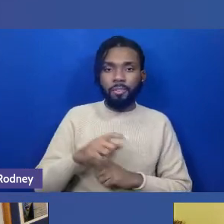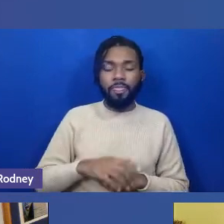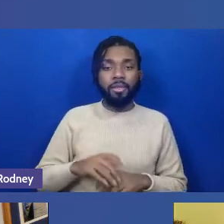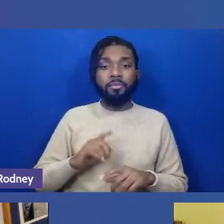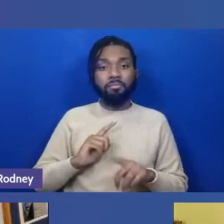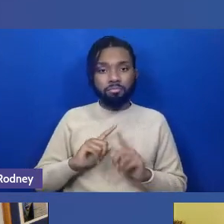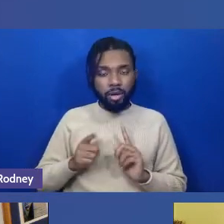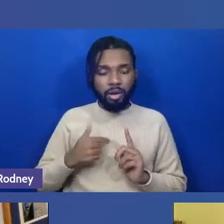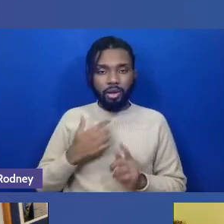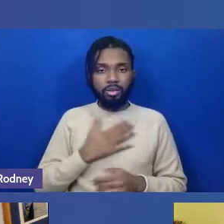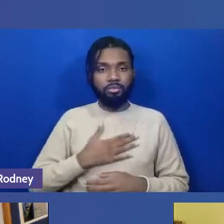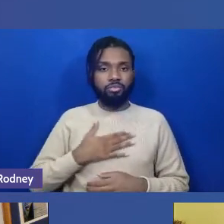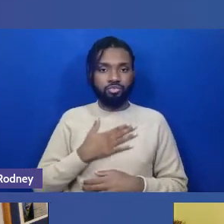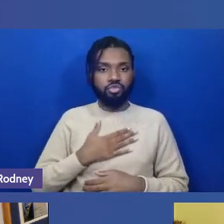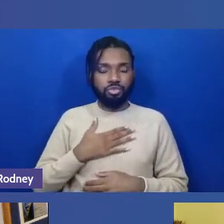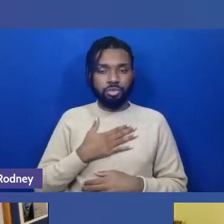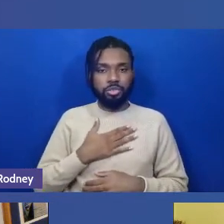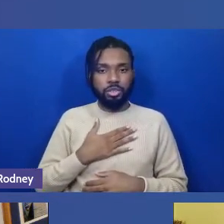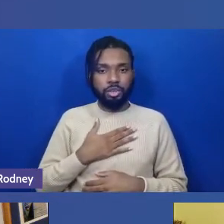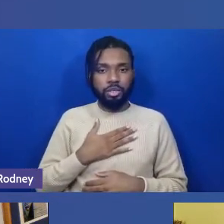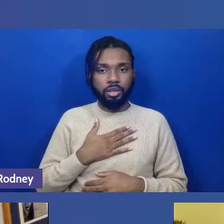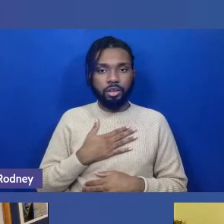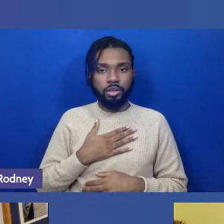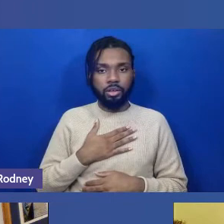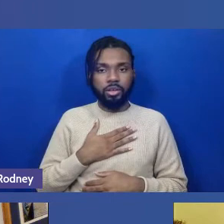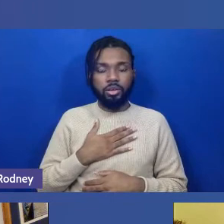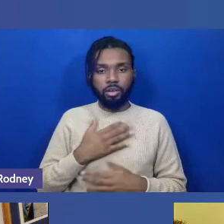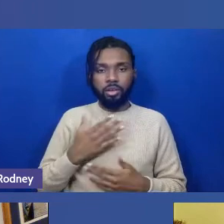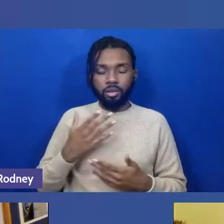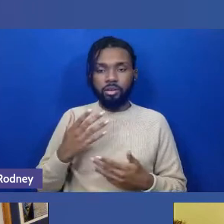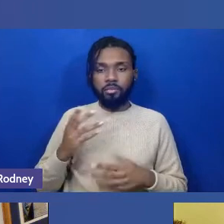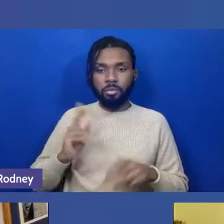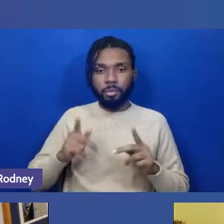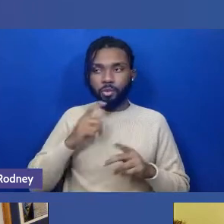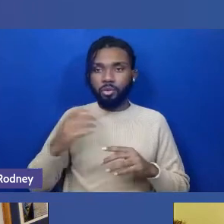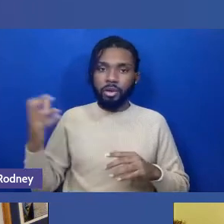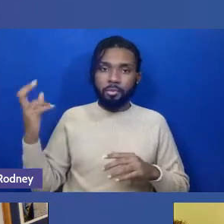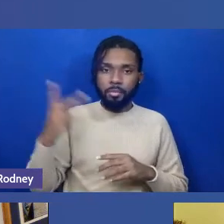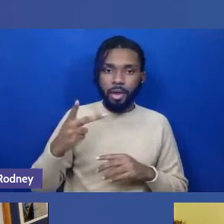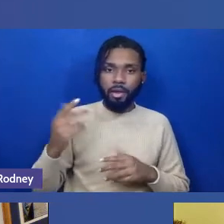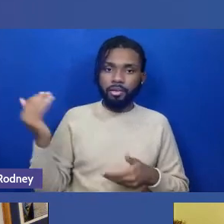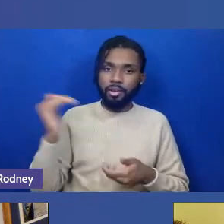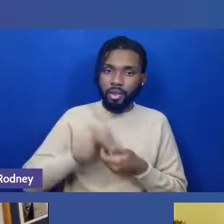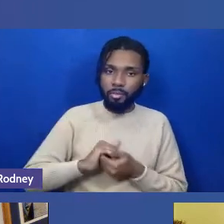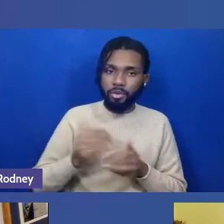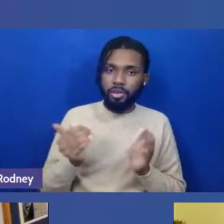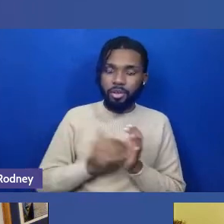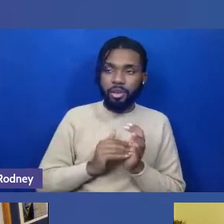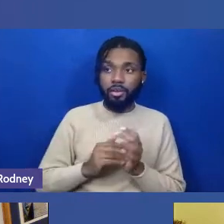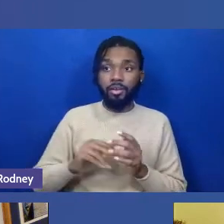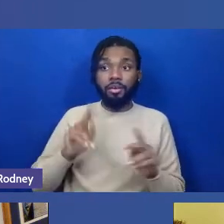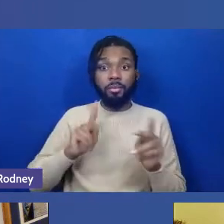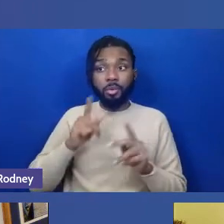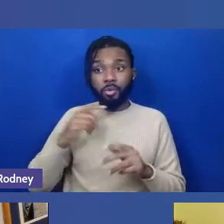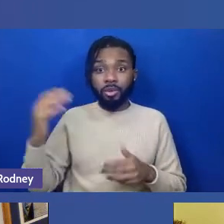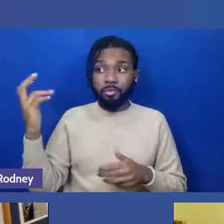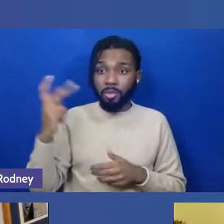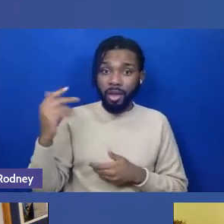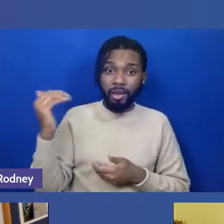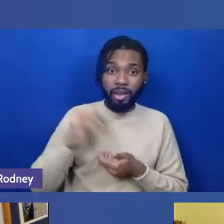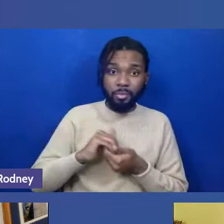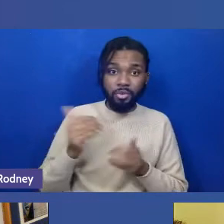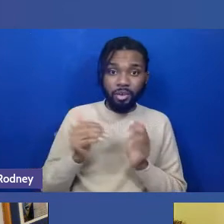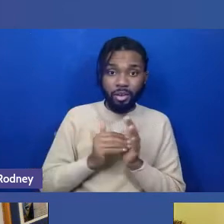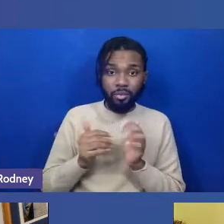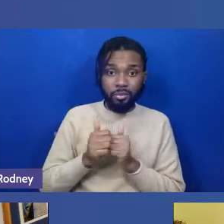more than when people like than having return collaborators. I feel like return collaborators are like a gift in so many ways. One, because it means